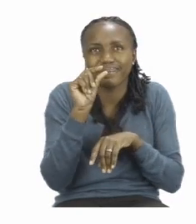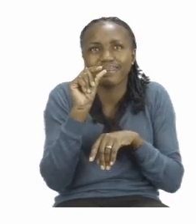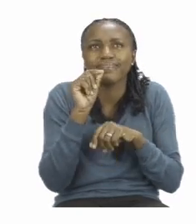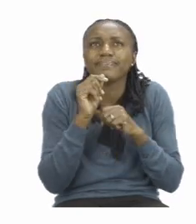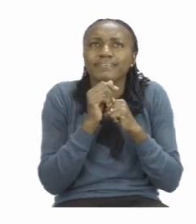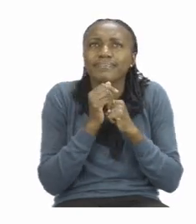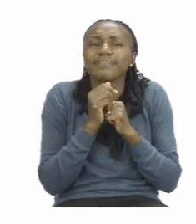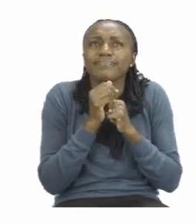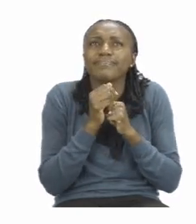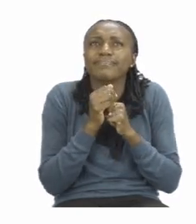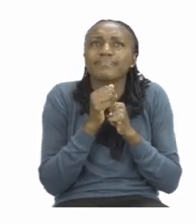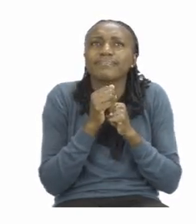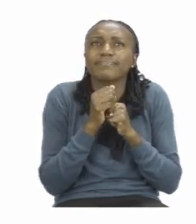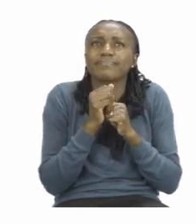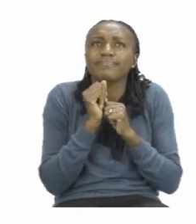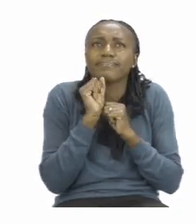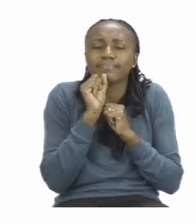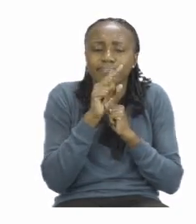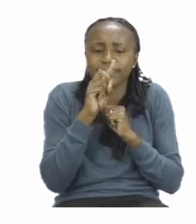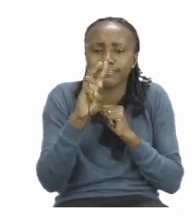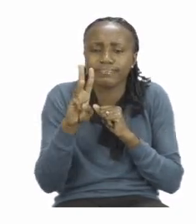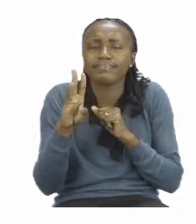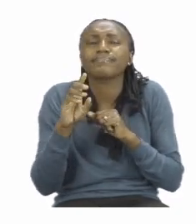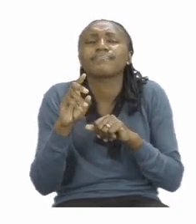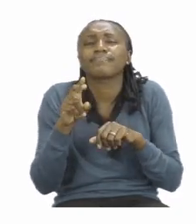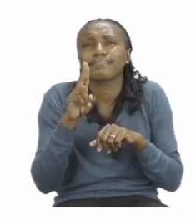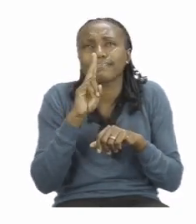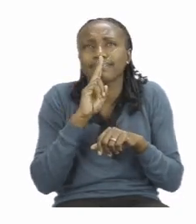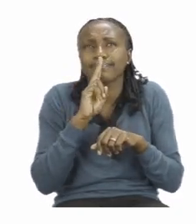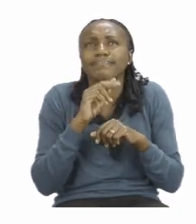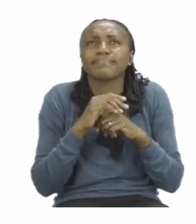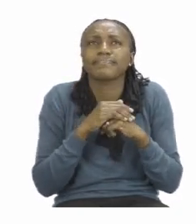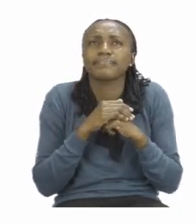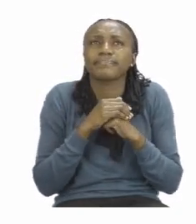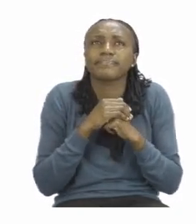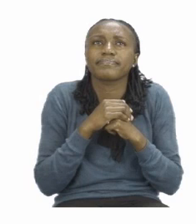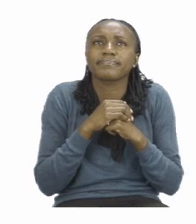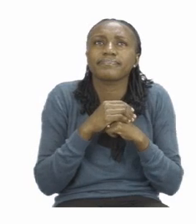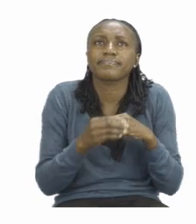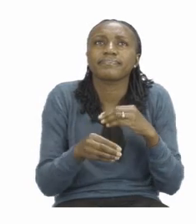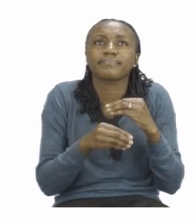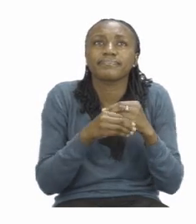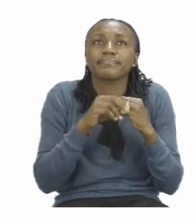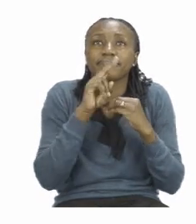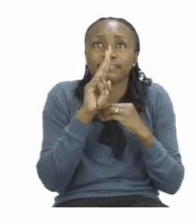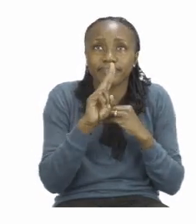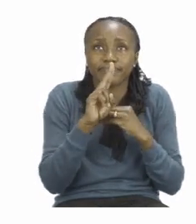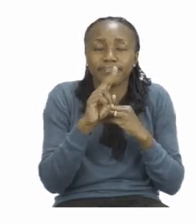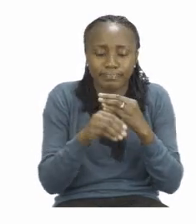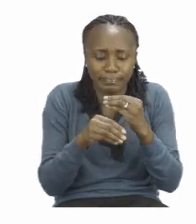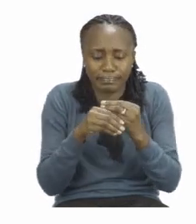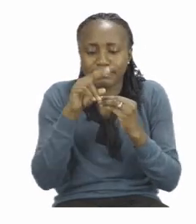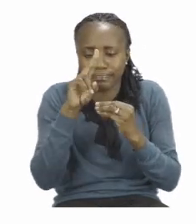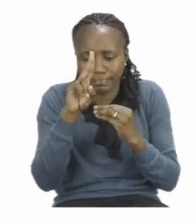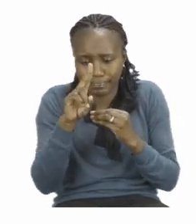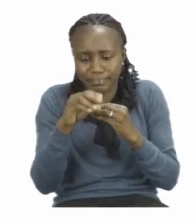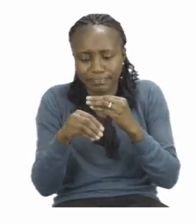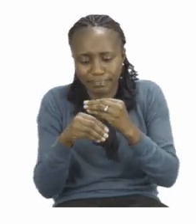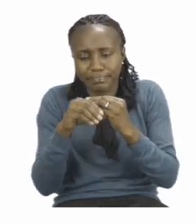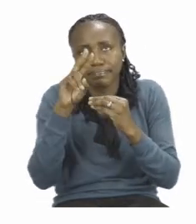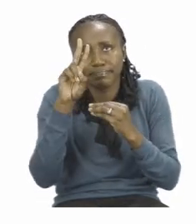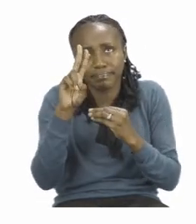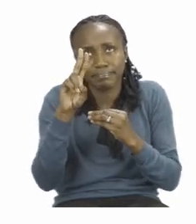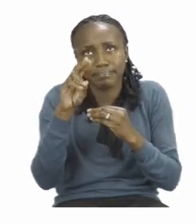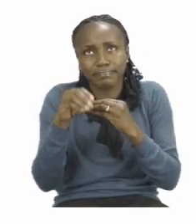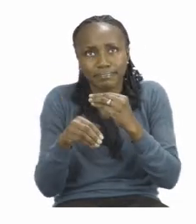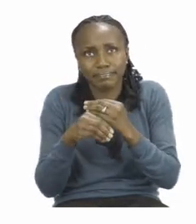be counted for our answer. You are going to add 2 squirrels each time so that our